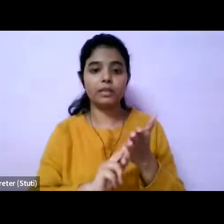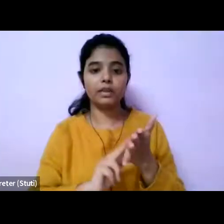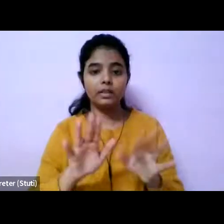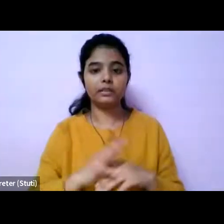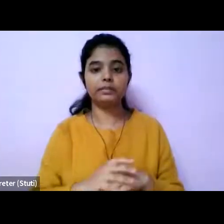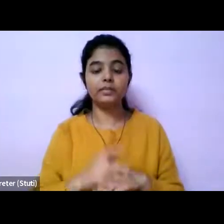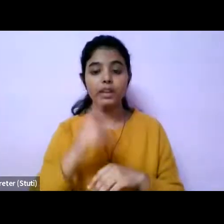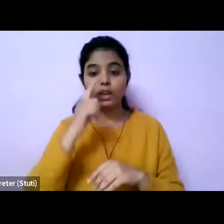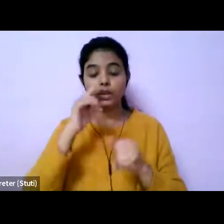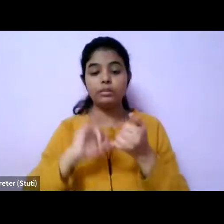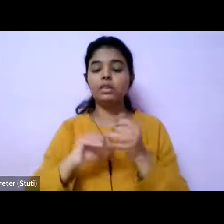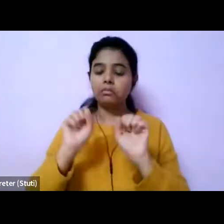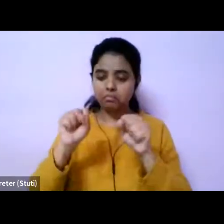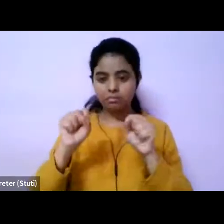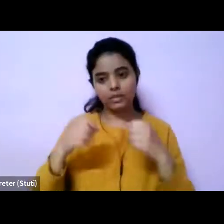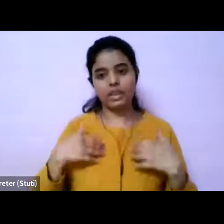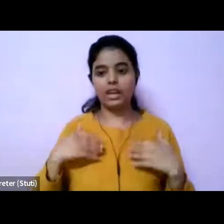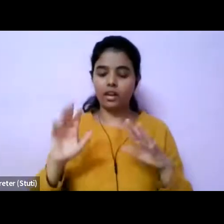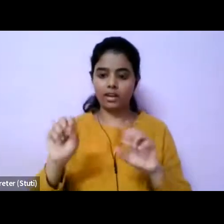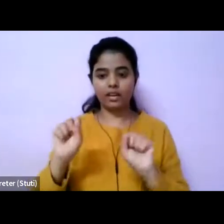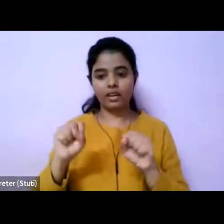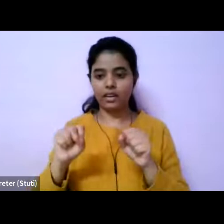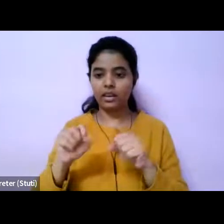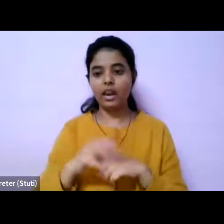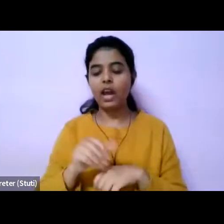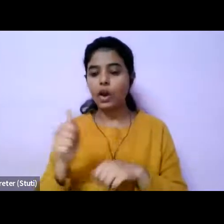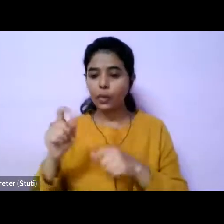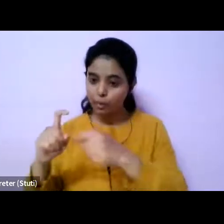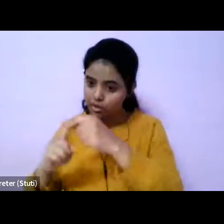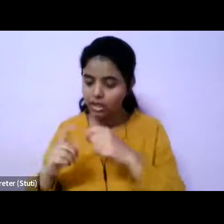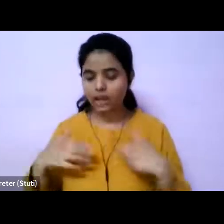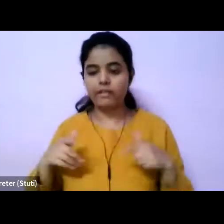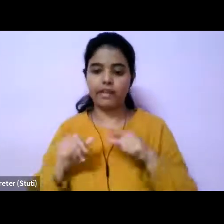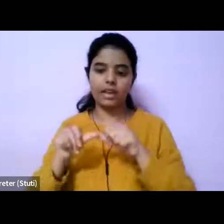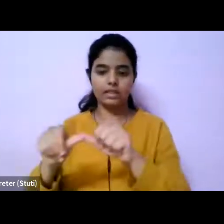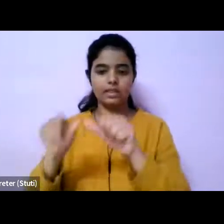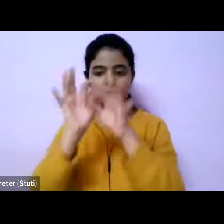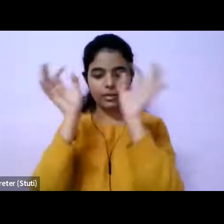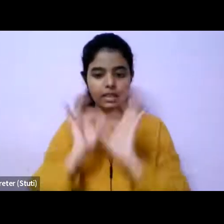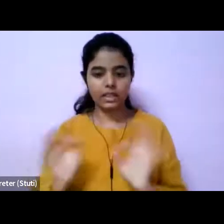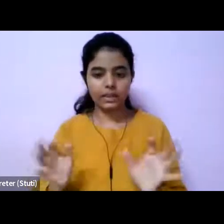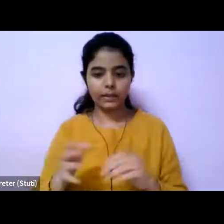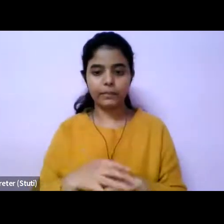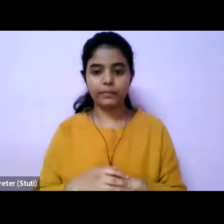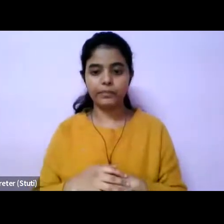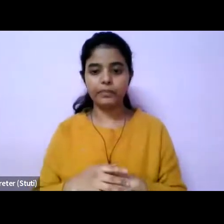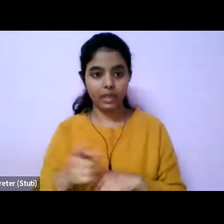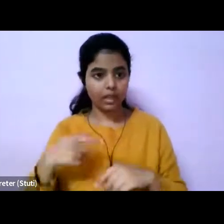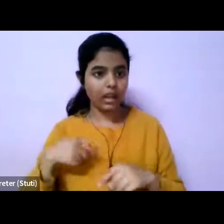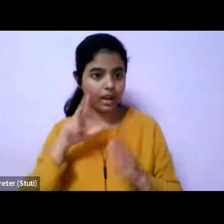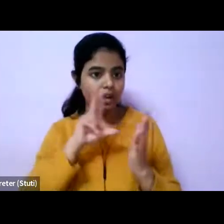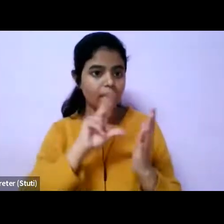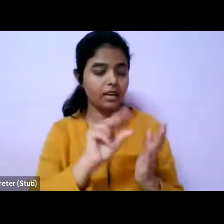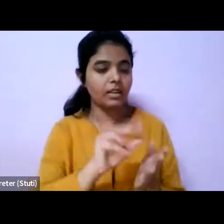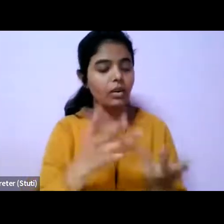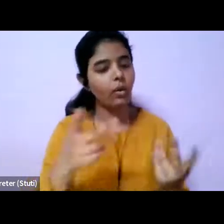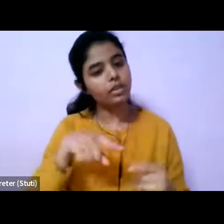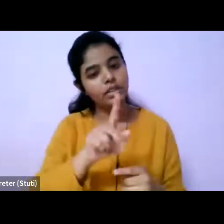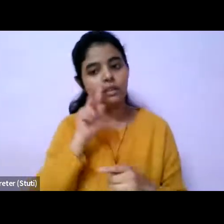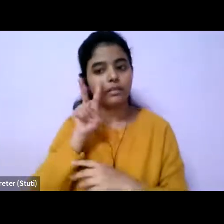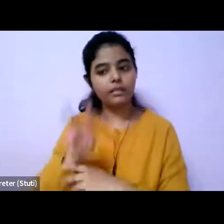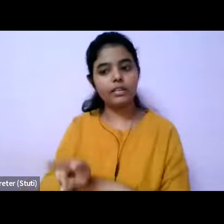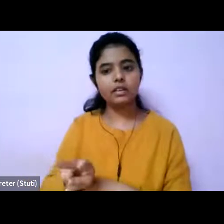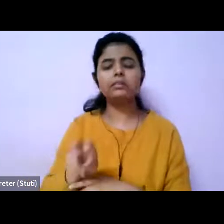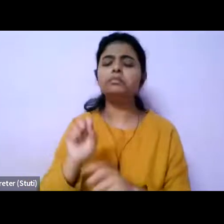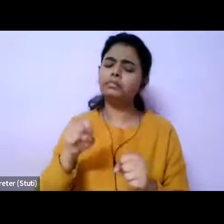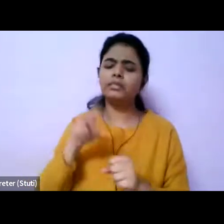Yes, sir. Yes, sir. Yes, I can take Shilpa ma'am's question now. Yes. So should I read it out for you? Yeah, it's visible on my